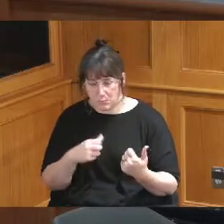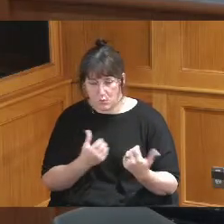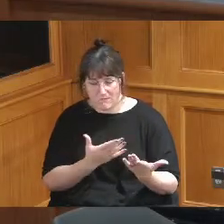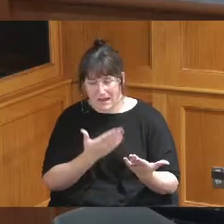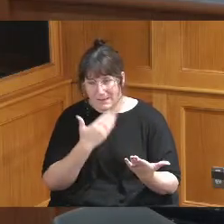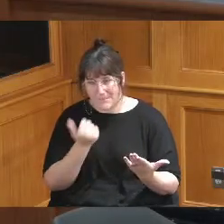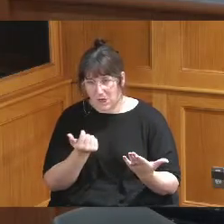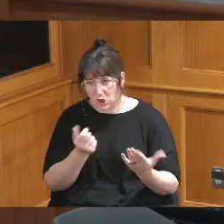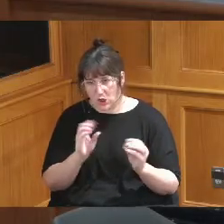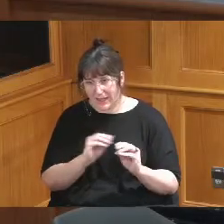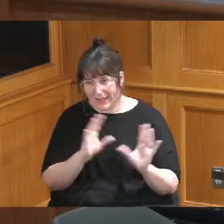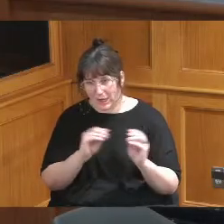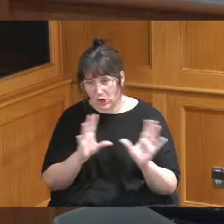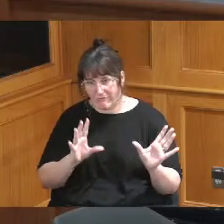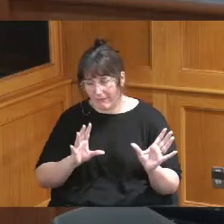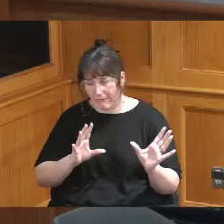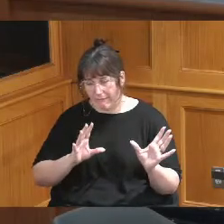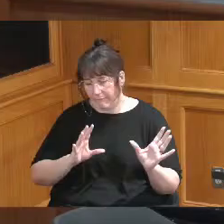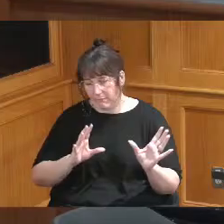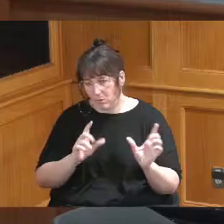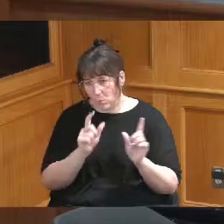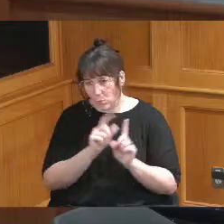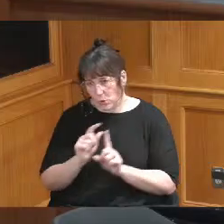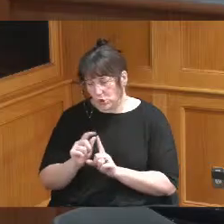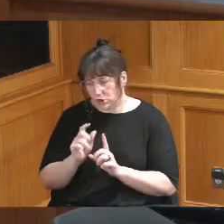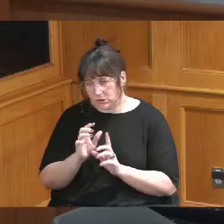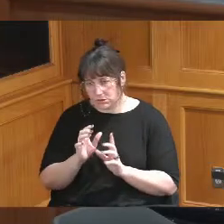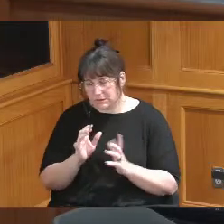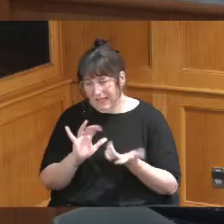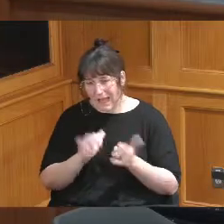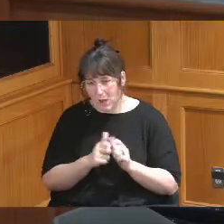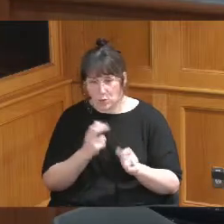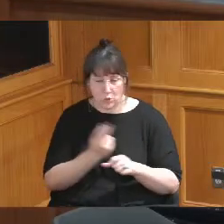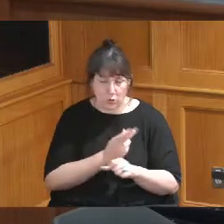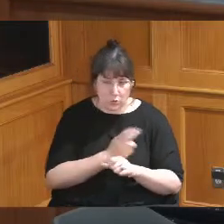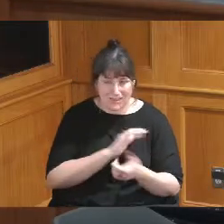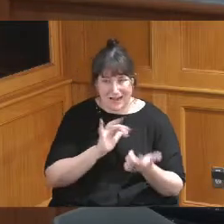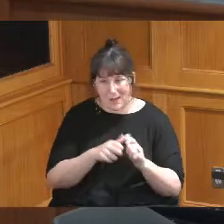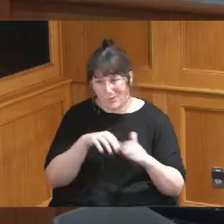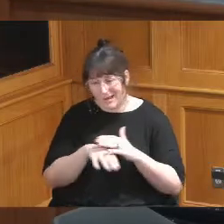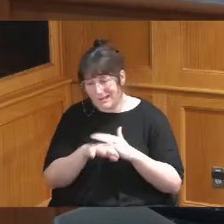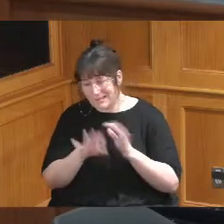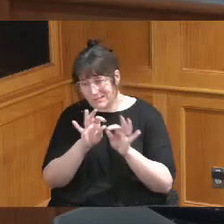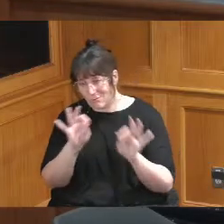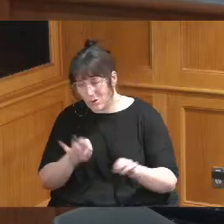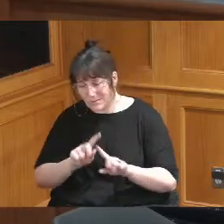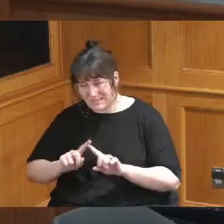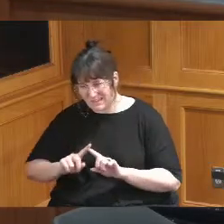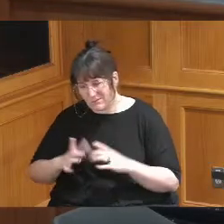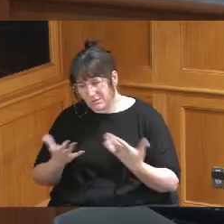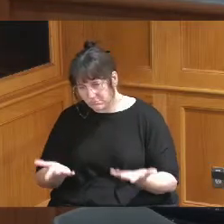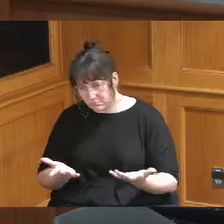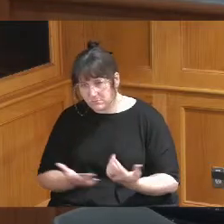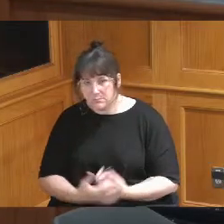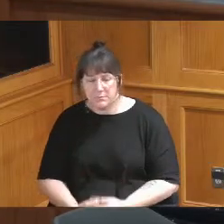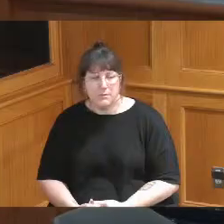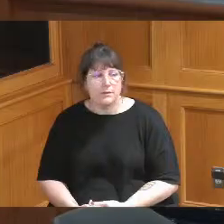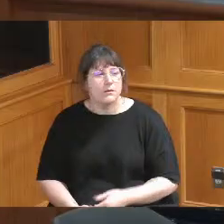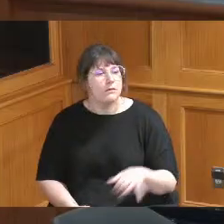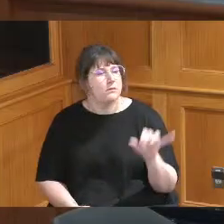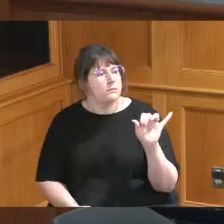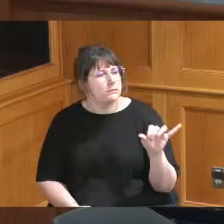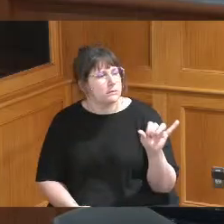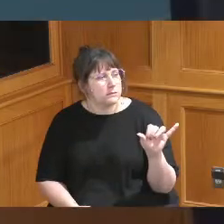better guidance and clarity about how you use the policy, how you access the forms, and things of that nature. So on